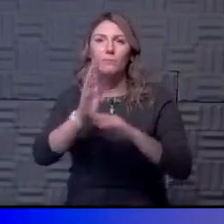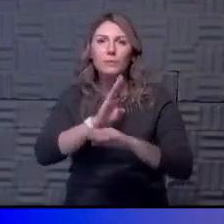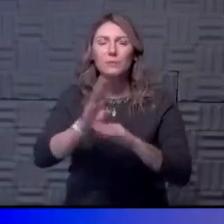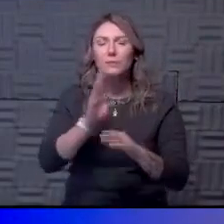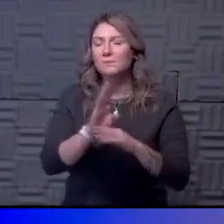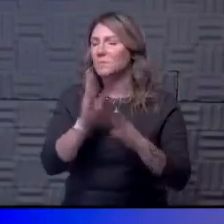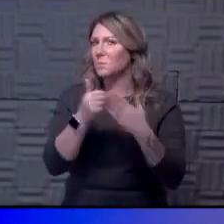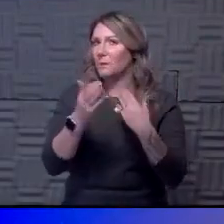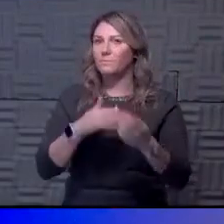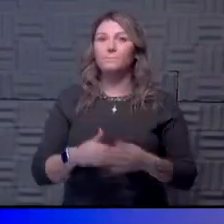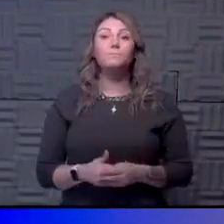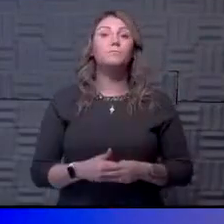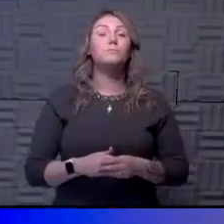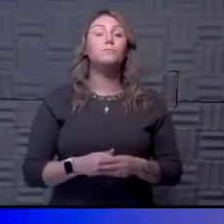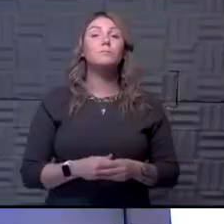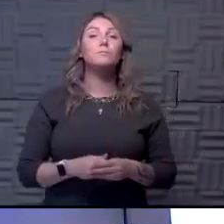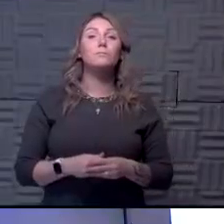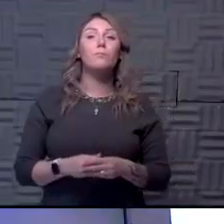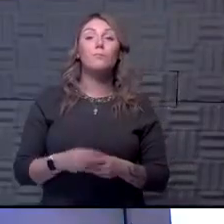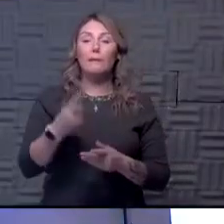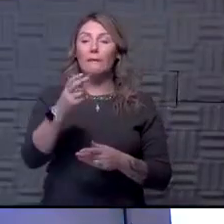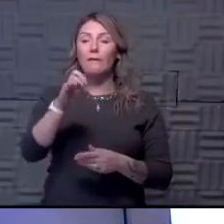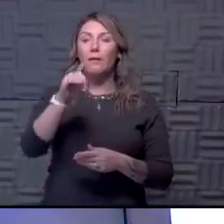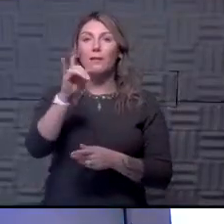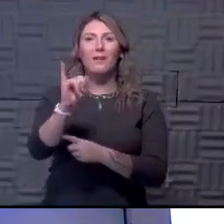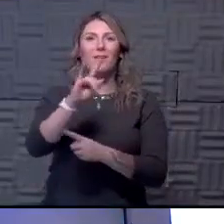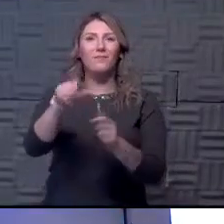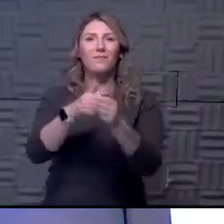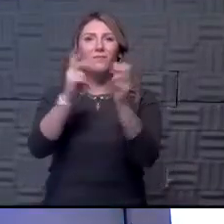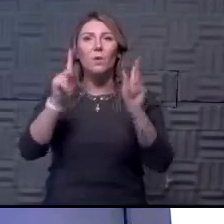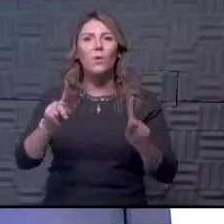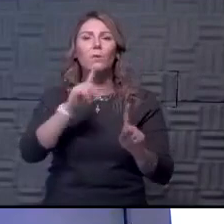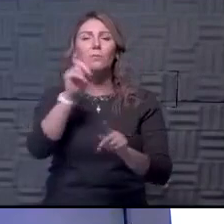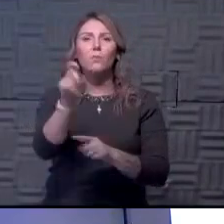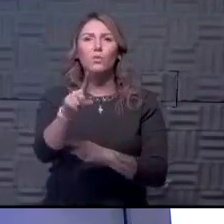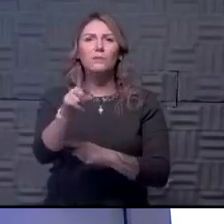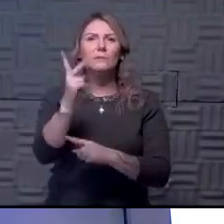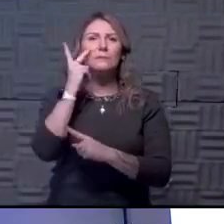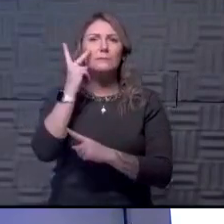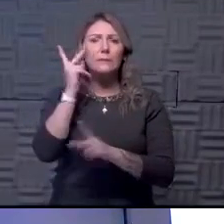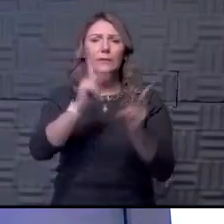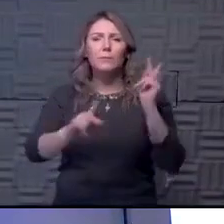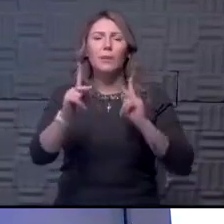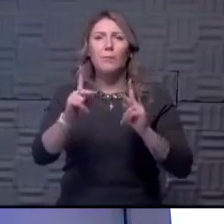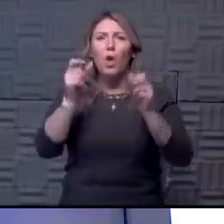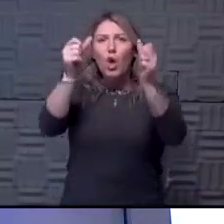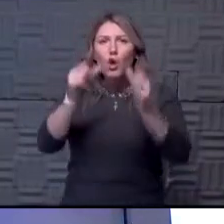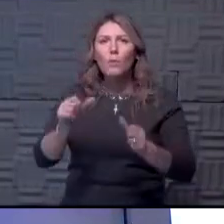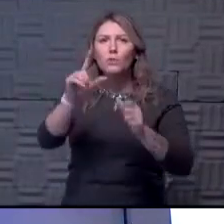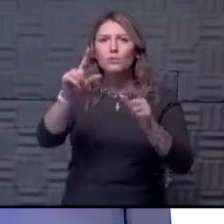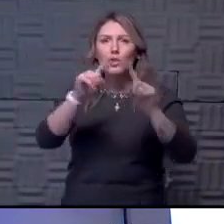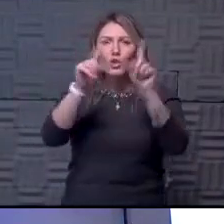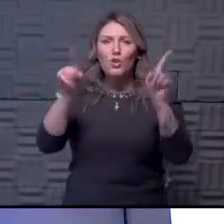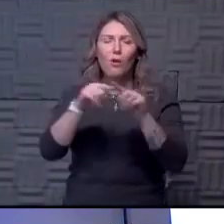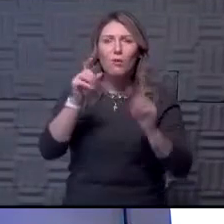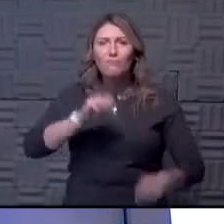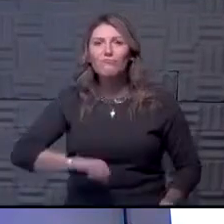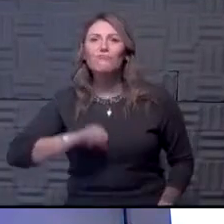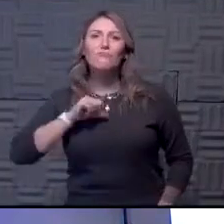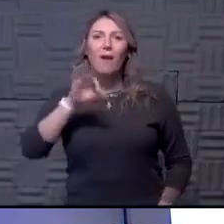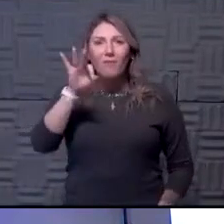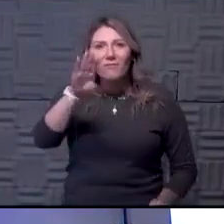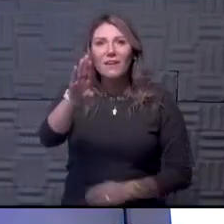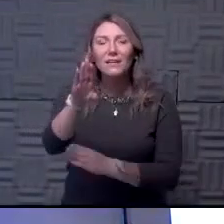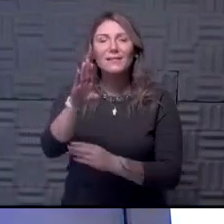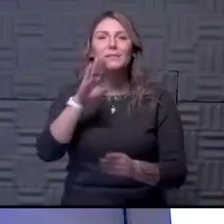that might be. Heidi's follow-up question to that is she sees a lot of people that are posting their vaccination cards proudly on Facebook.